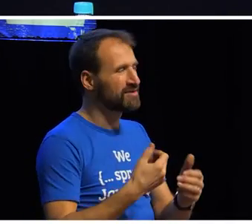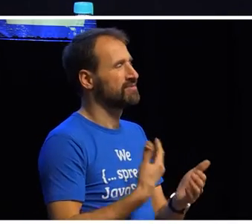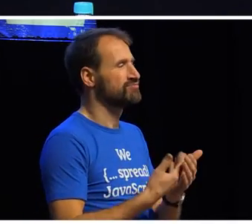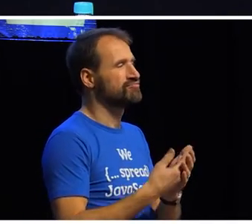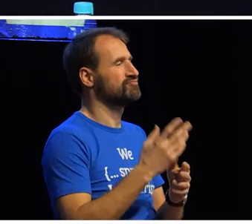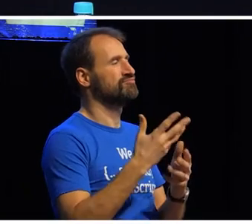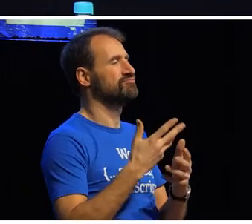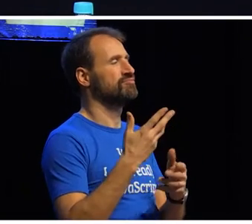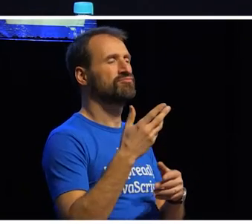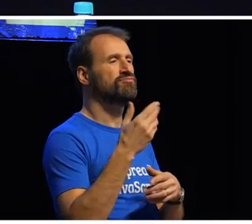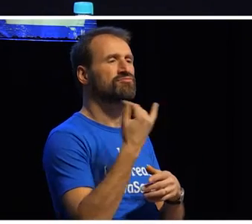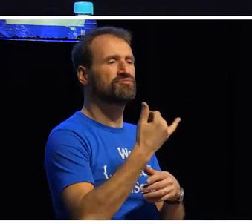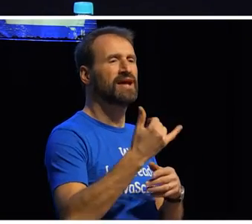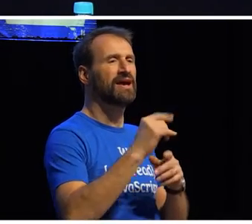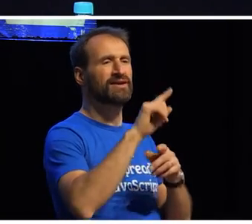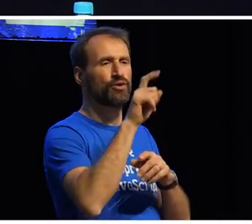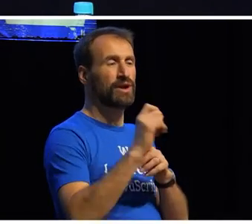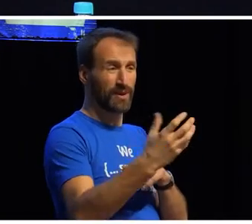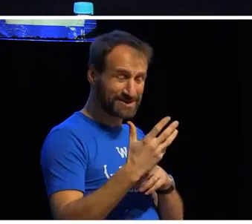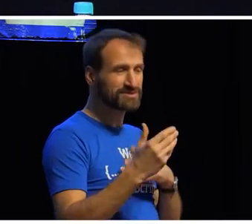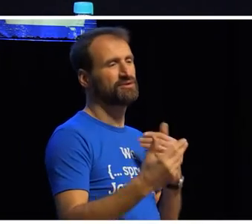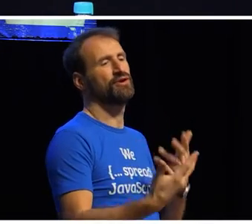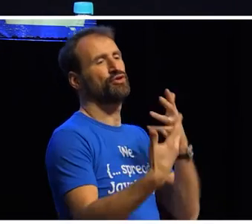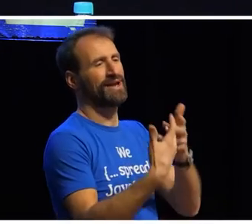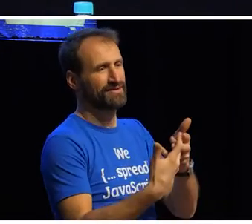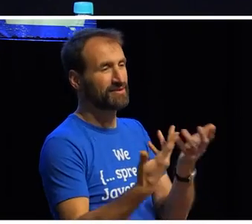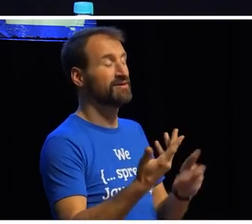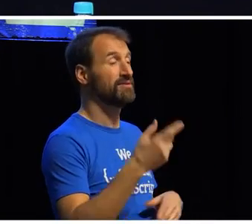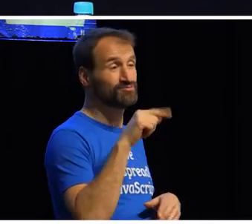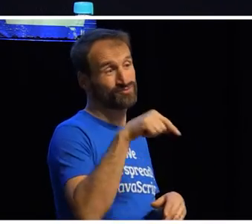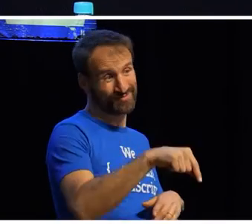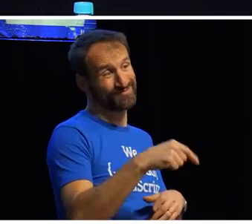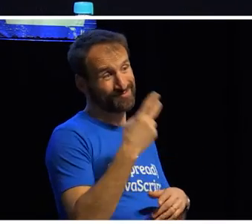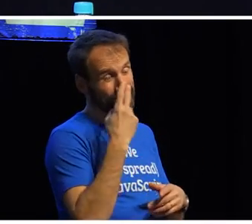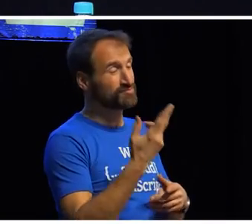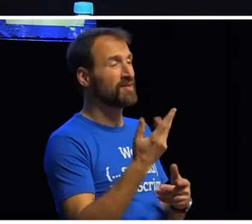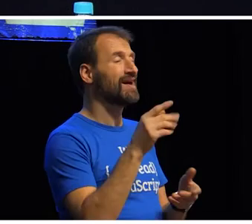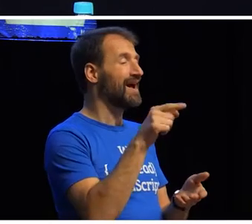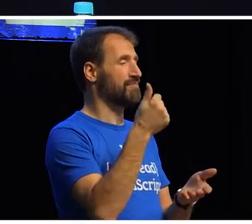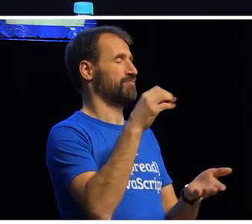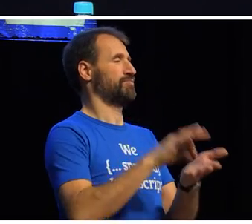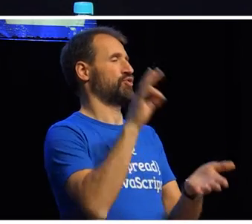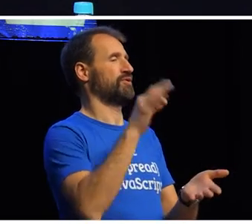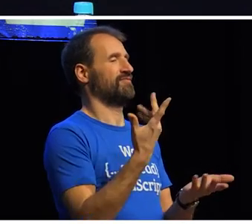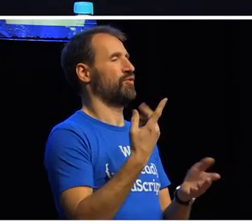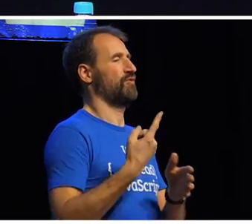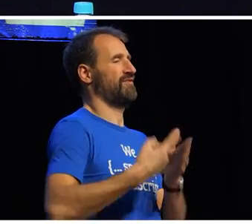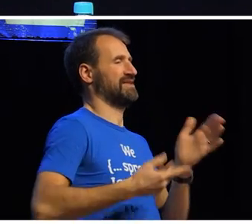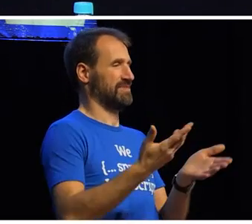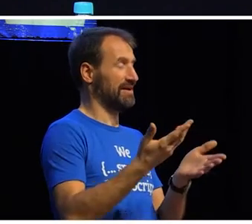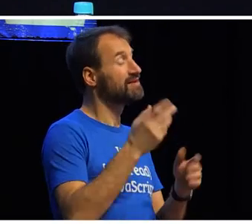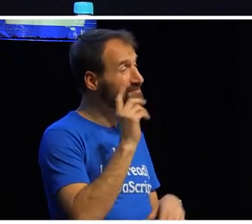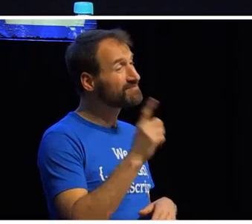processing every incoming request and it also means that it's a bit of a point of fragility because if one of those threads if there is an